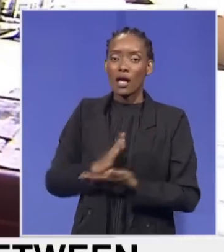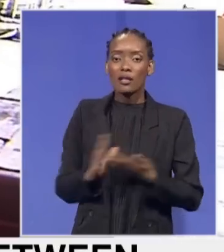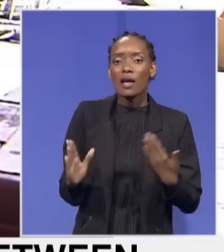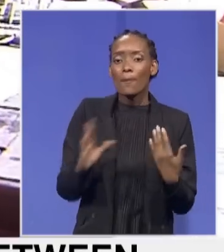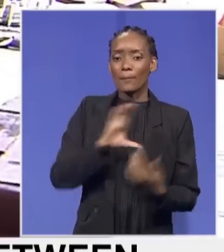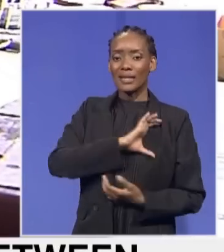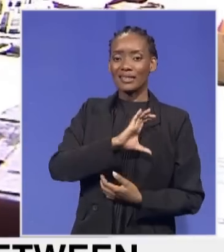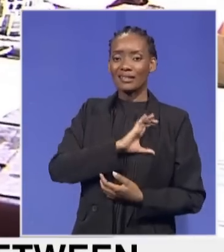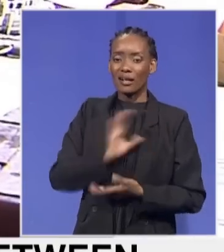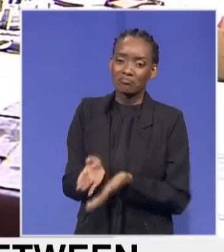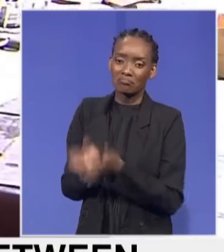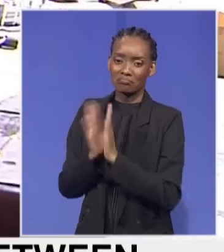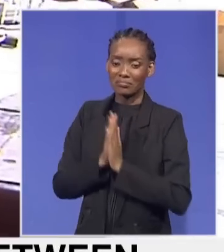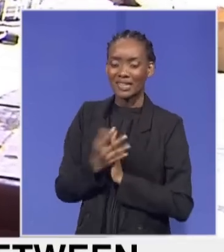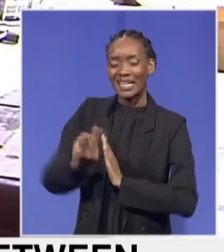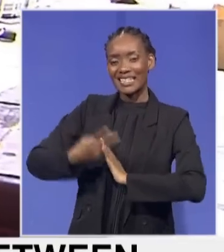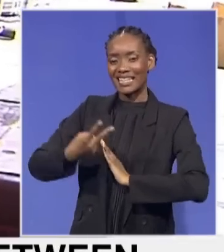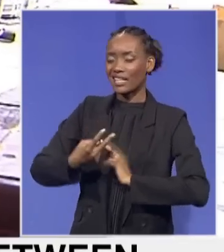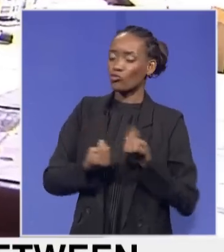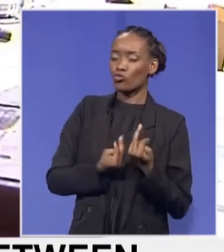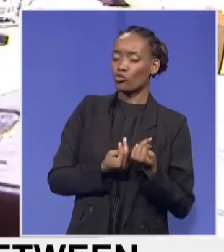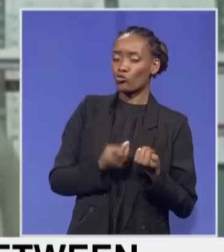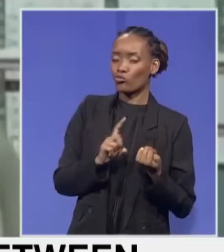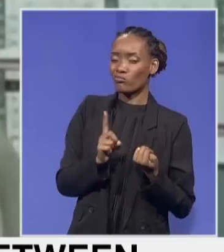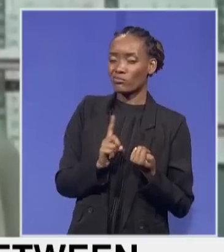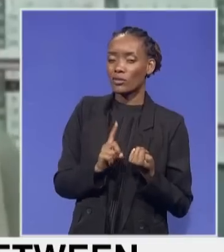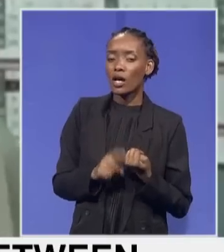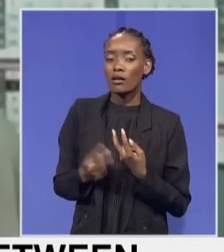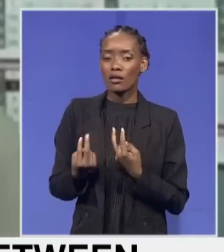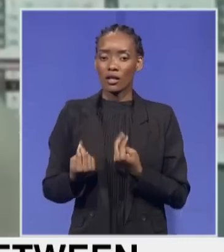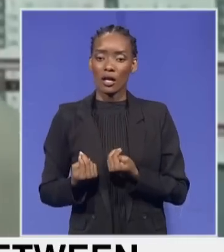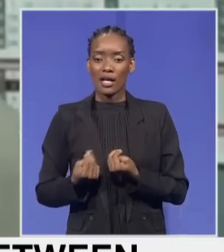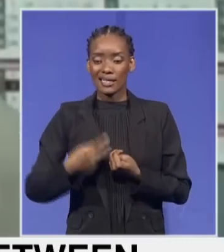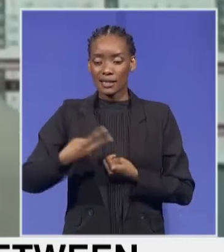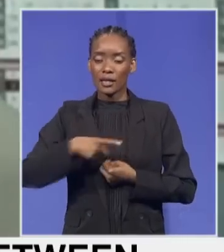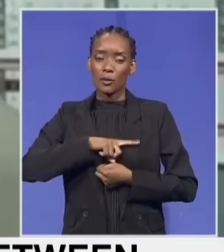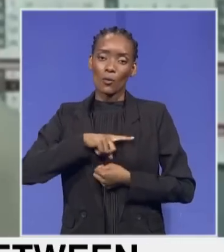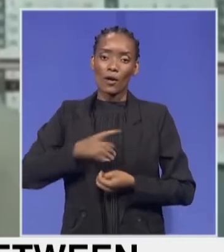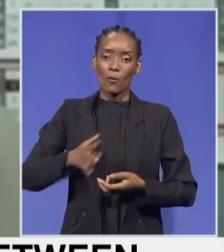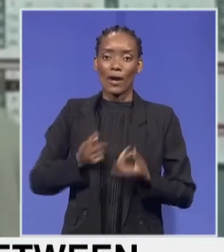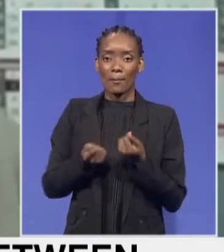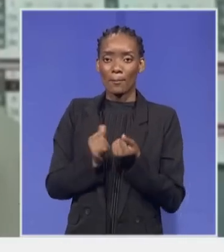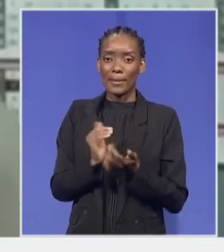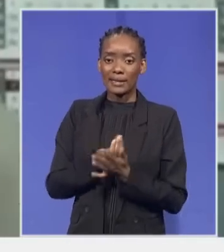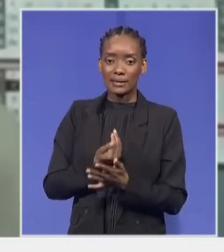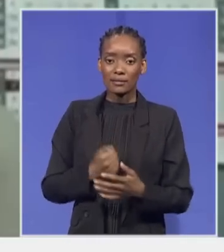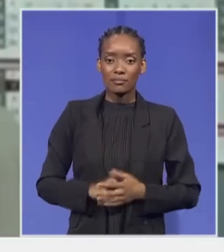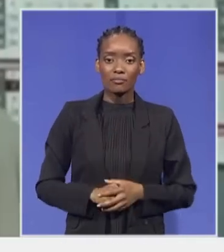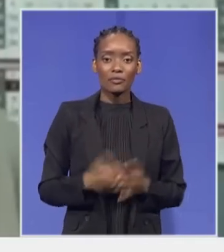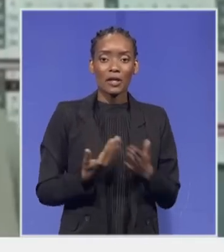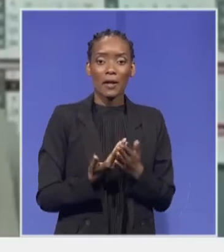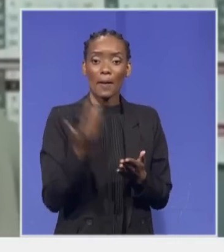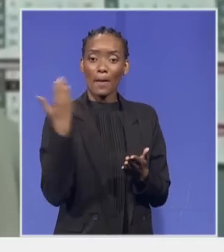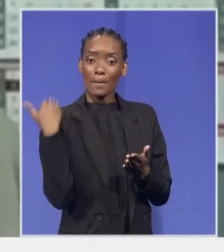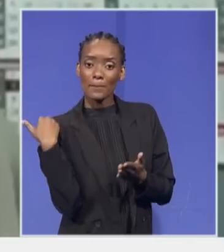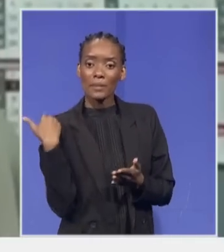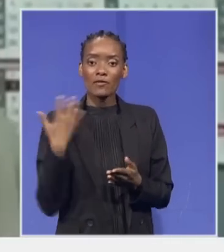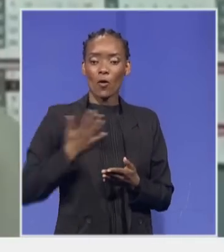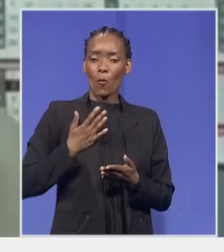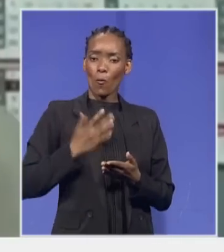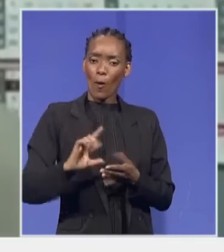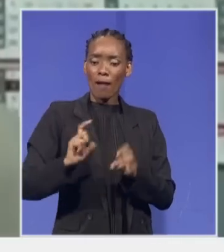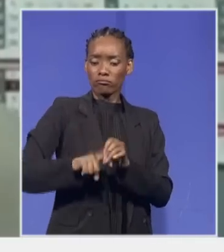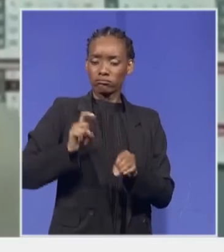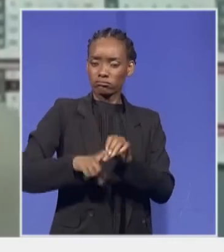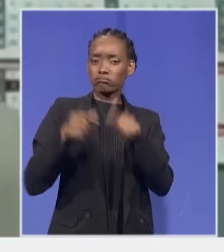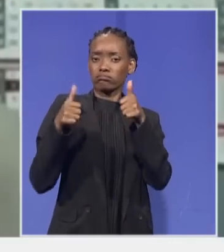for second-hand spare parts to try and save money. Before, people would go for a better brand, a good quality, for